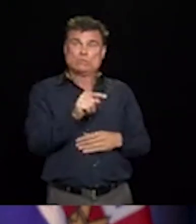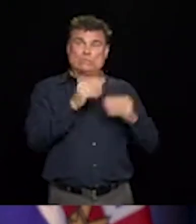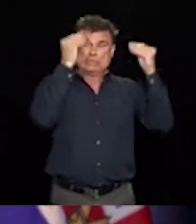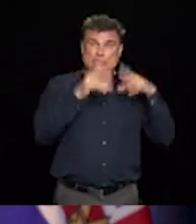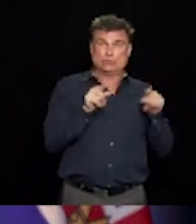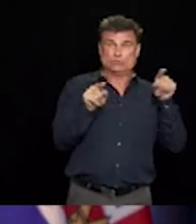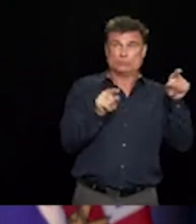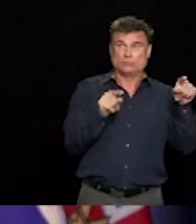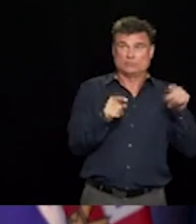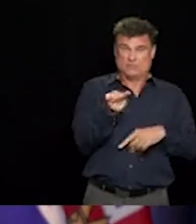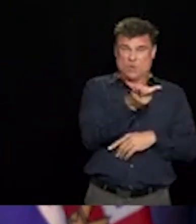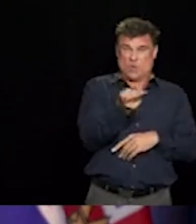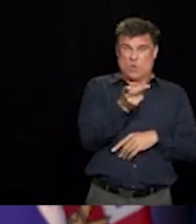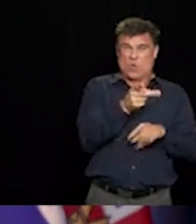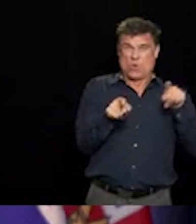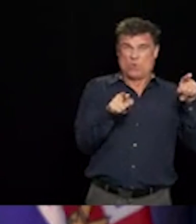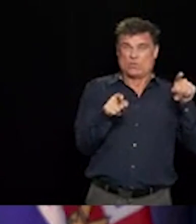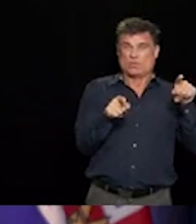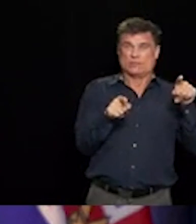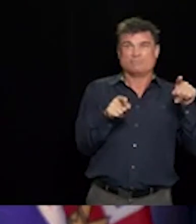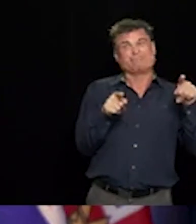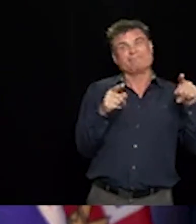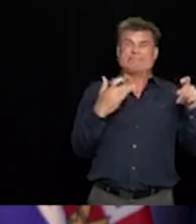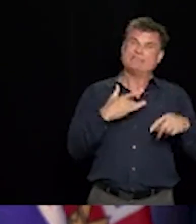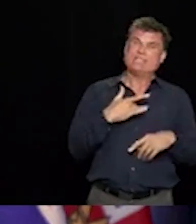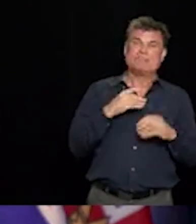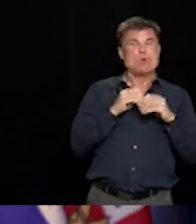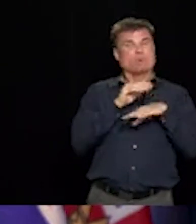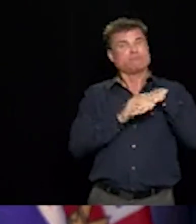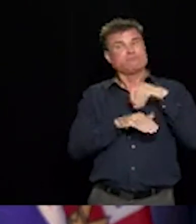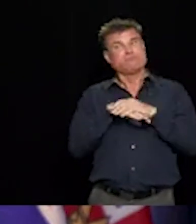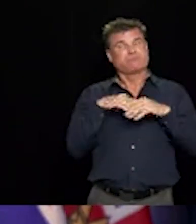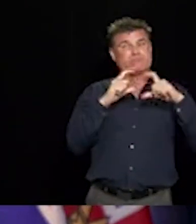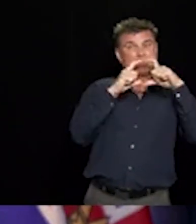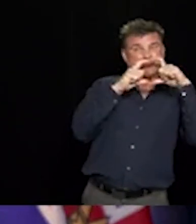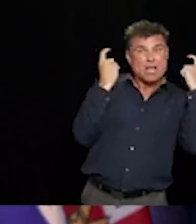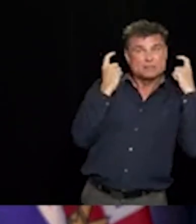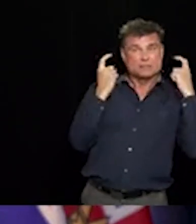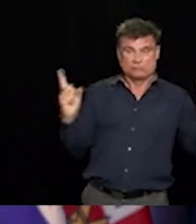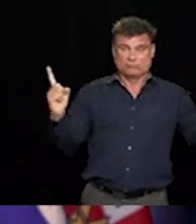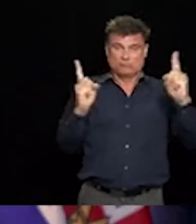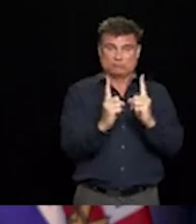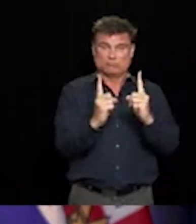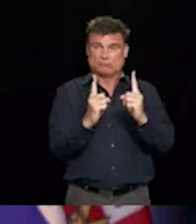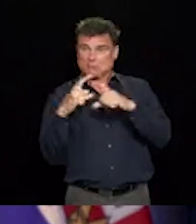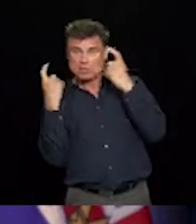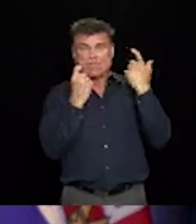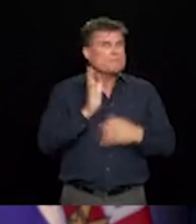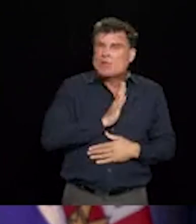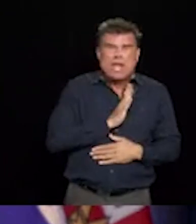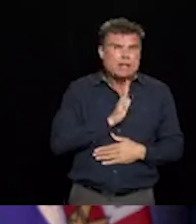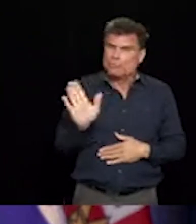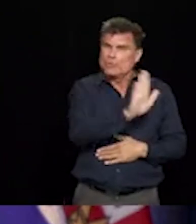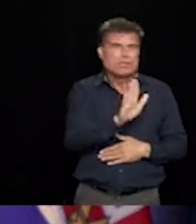comfortable for them to wear a mask, those are the kinds of things that are going to happen in a school environment. I would expect nothing less, and I think you'll see fairly widespread mask